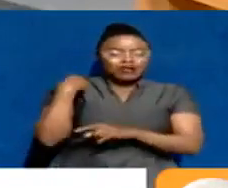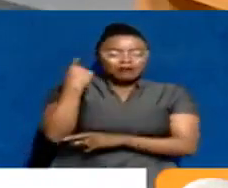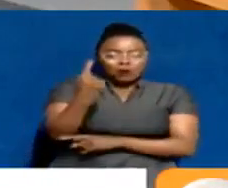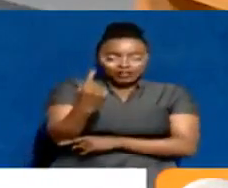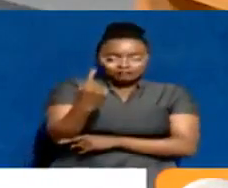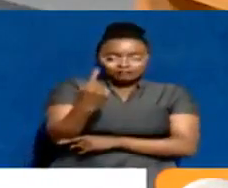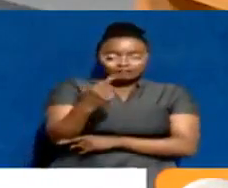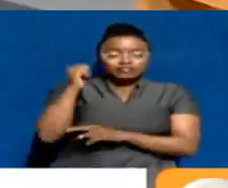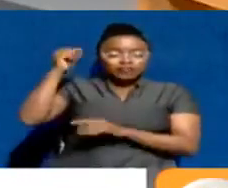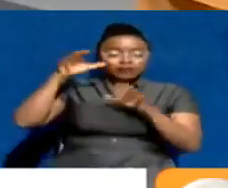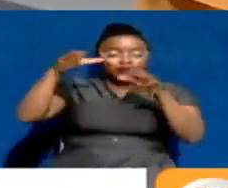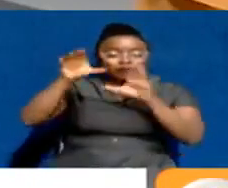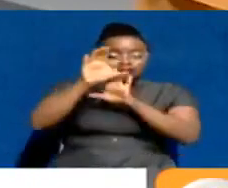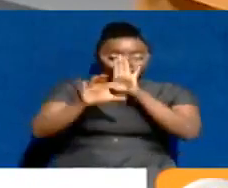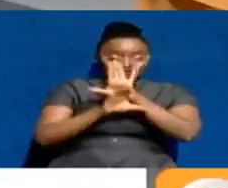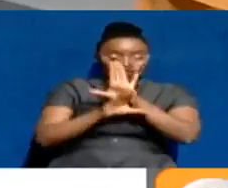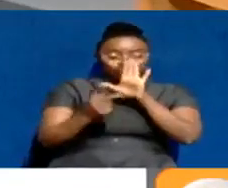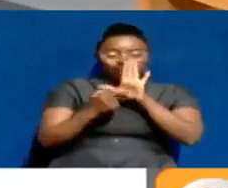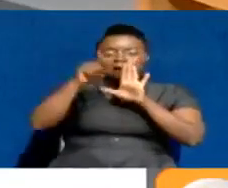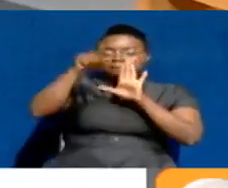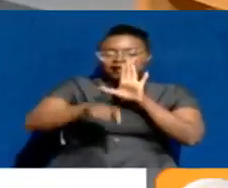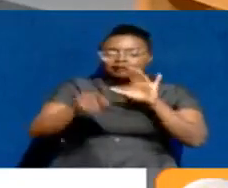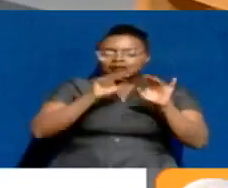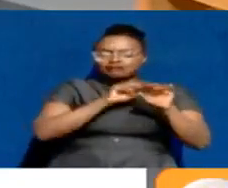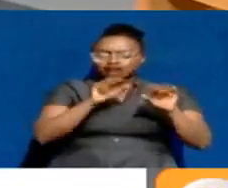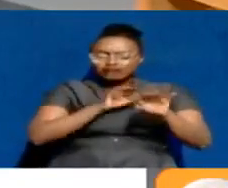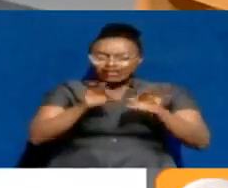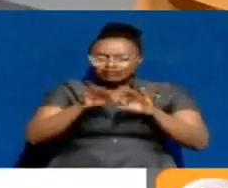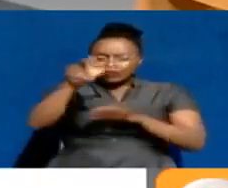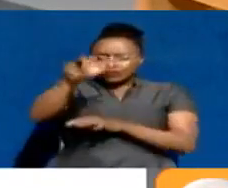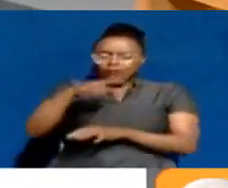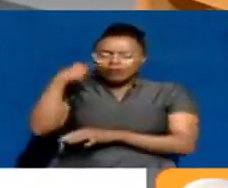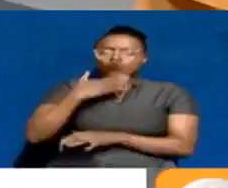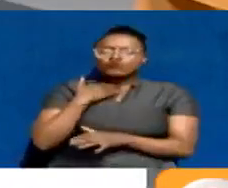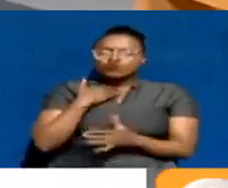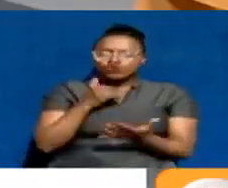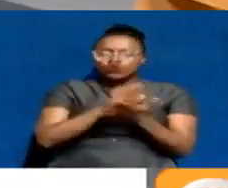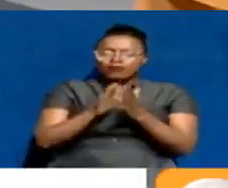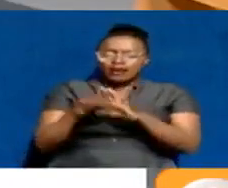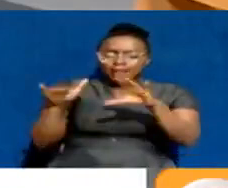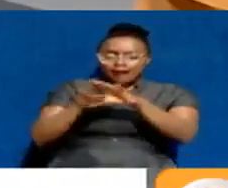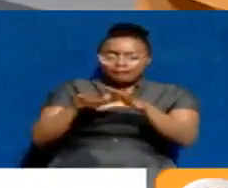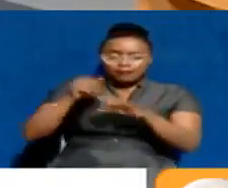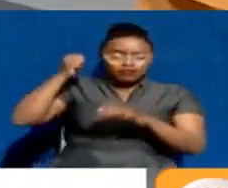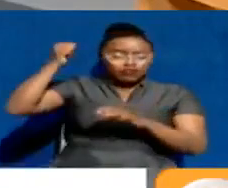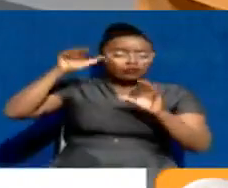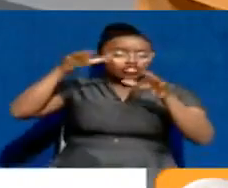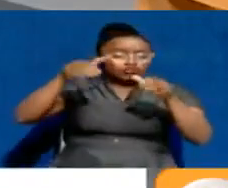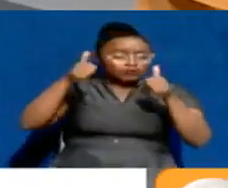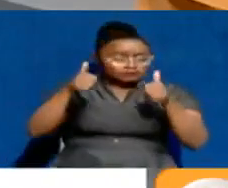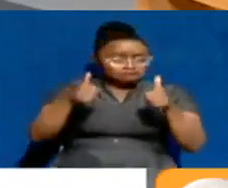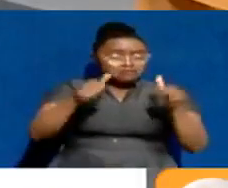all, is the party constitution. This must be spelled out to the person who is seeking membership of the party,